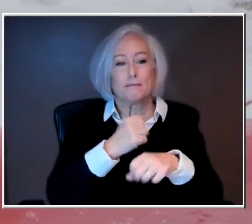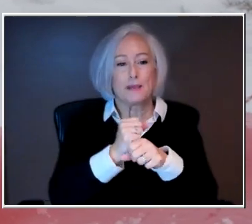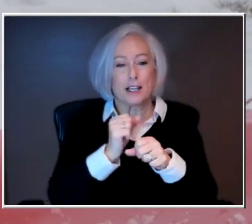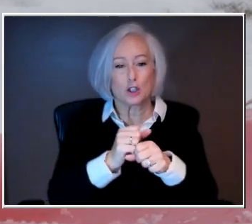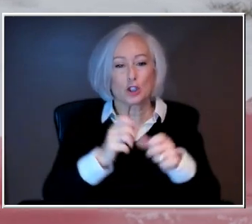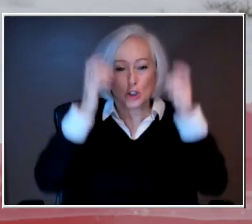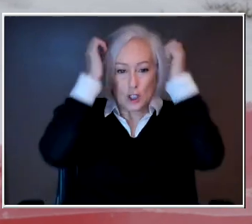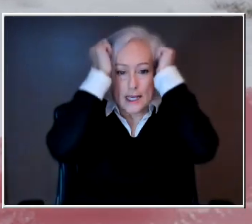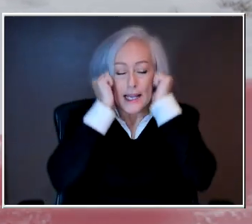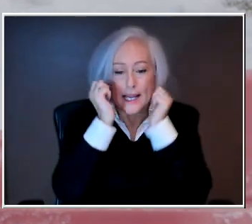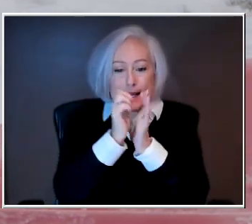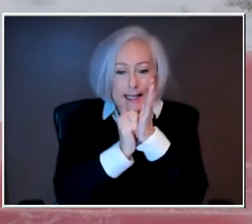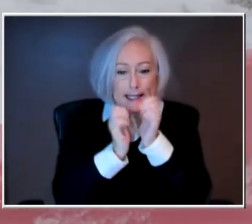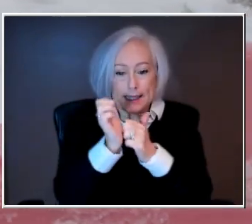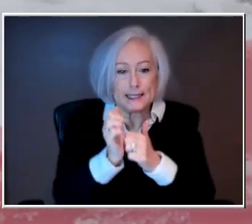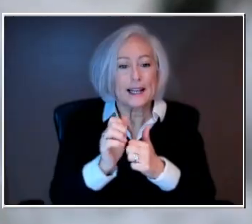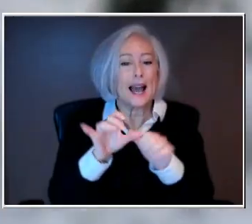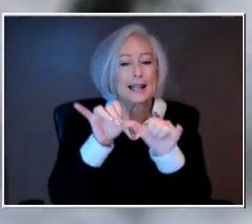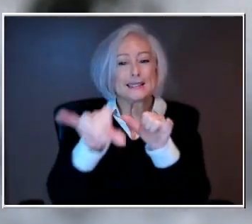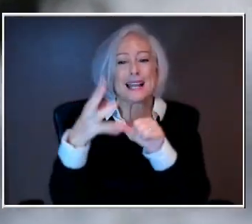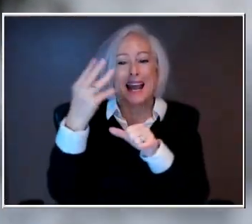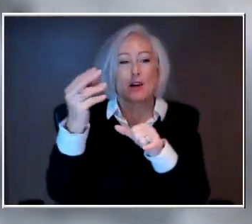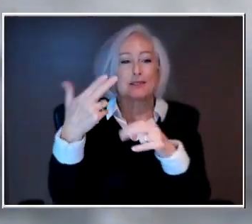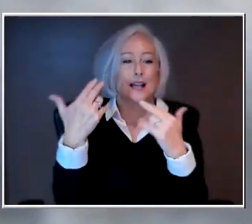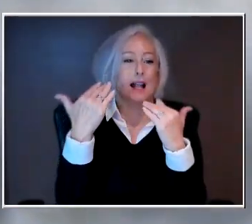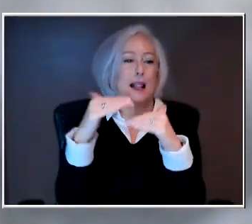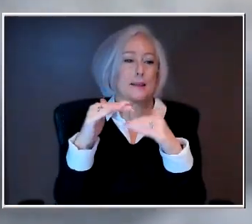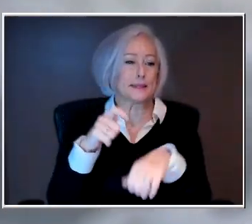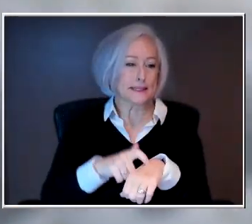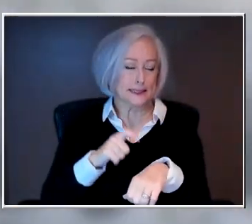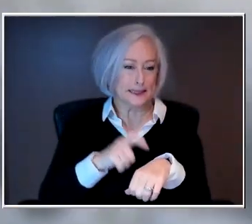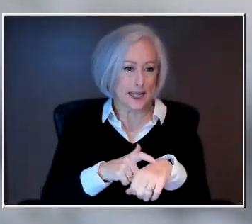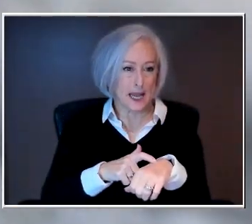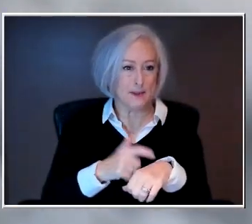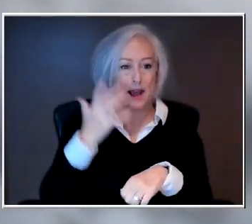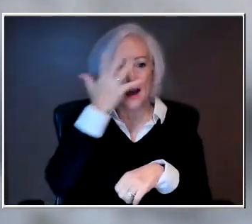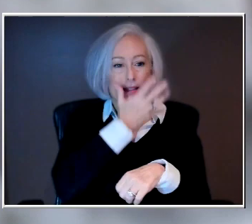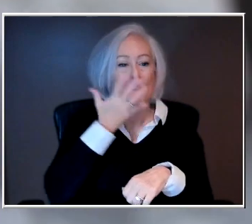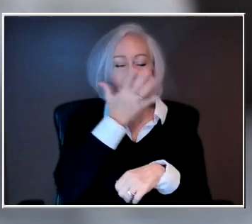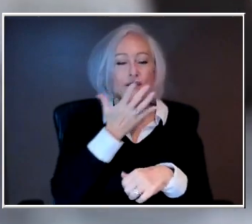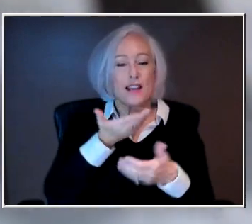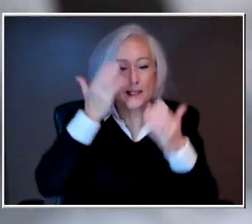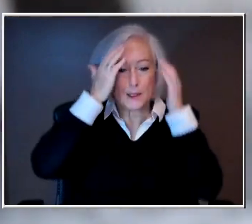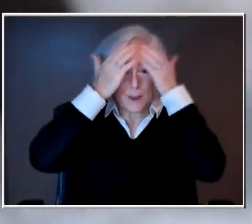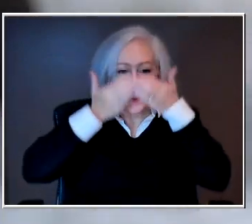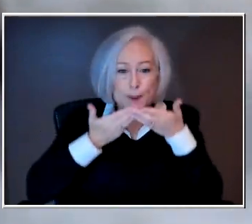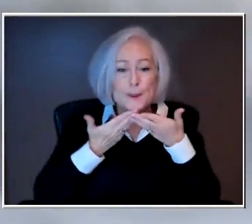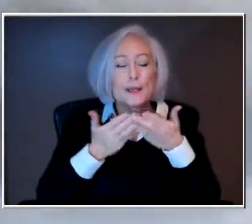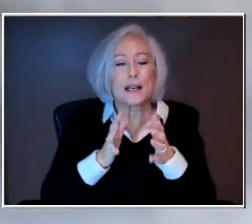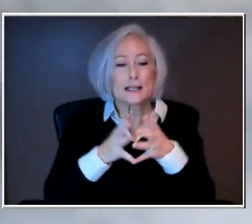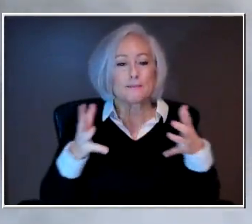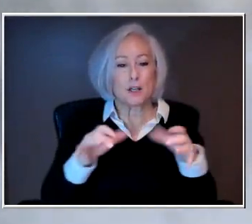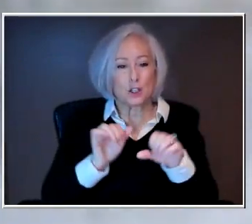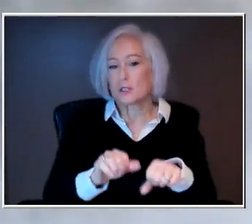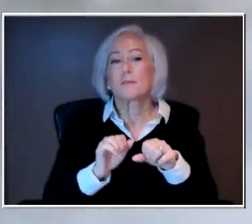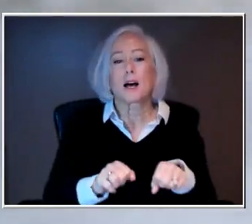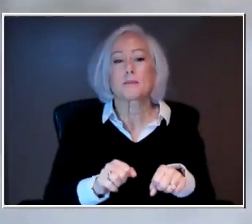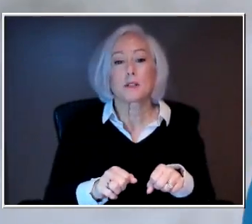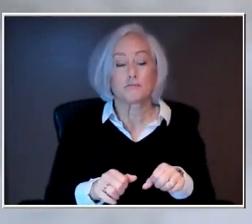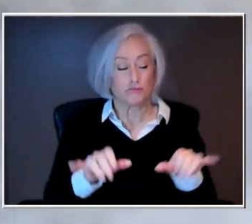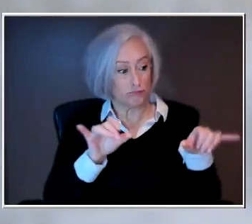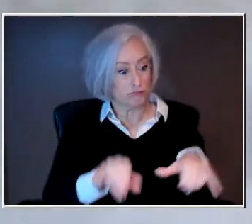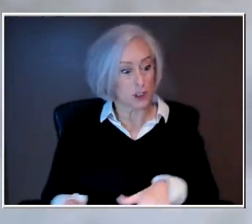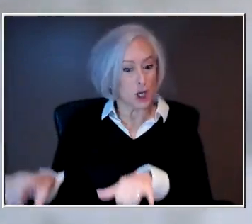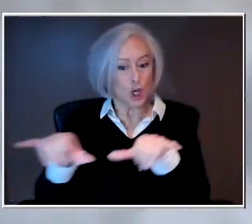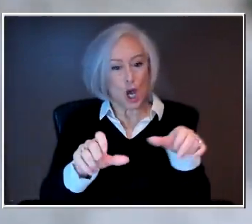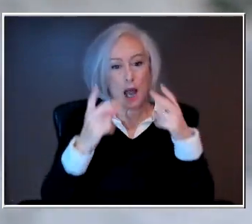outdoors for too long, and their face is covered as much as possible. It's very common for us to see the kids with a kind of that red